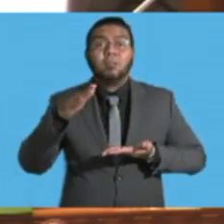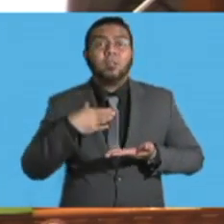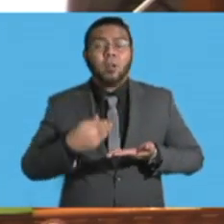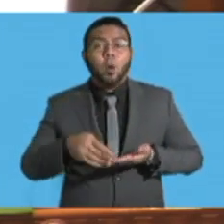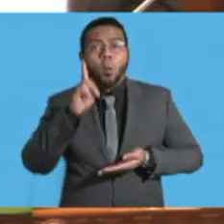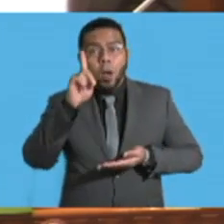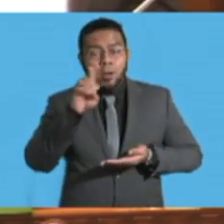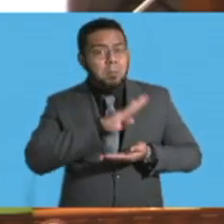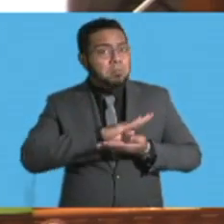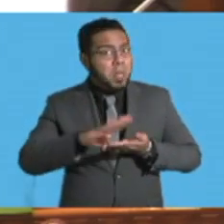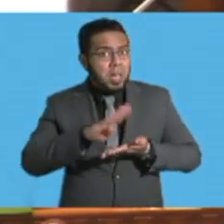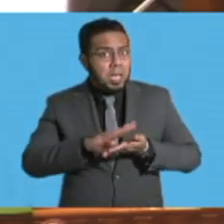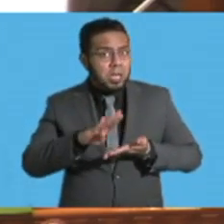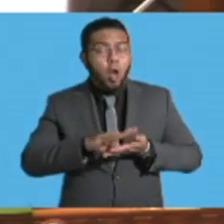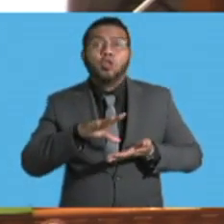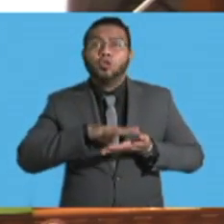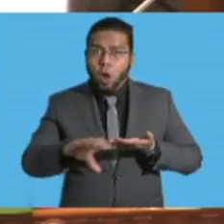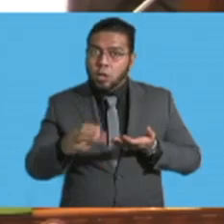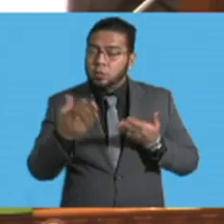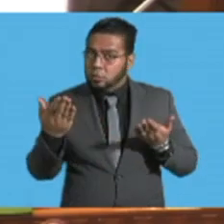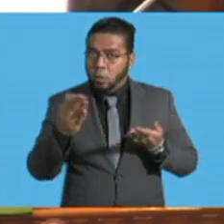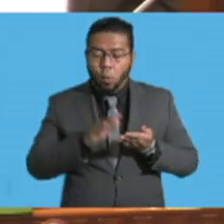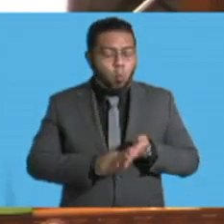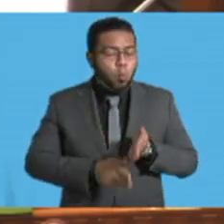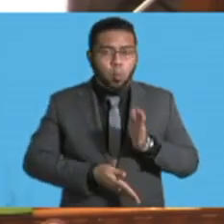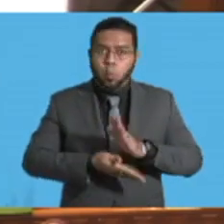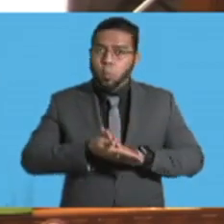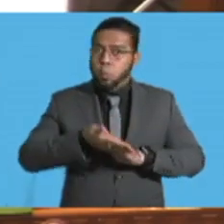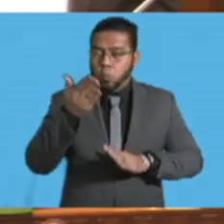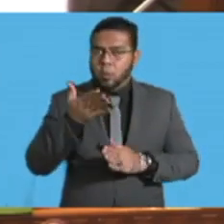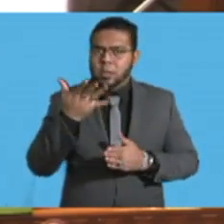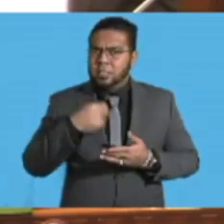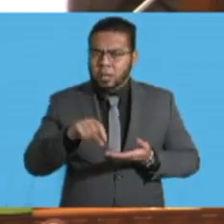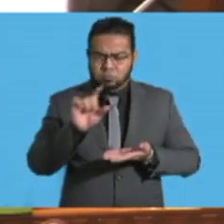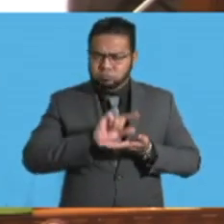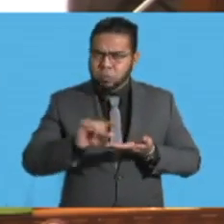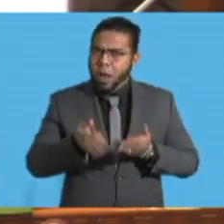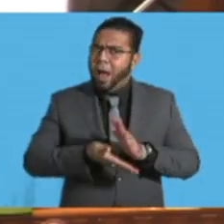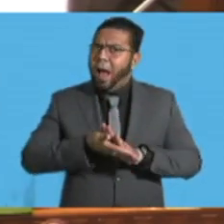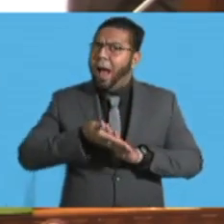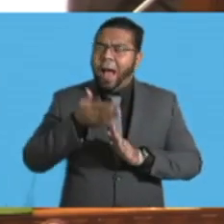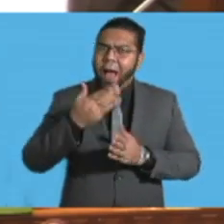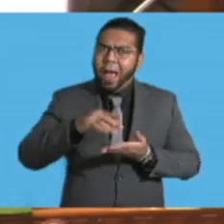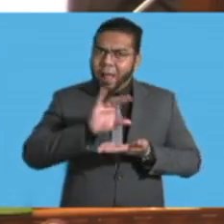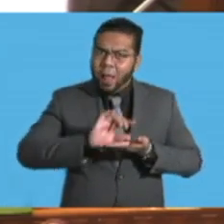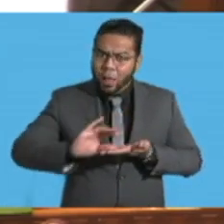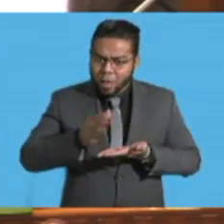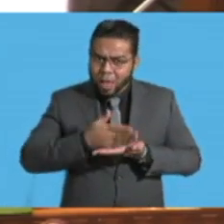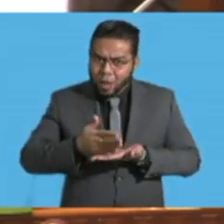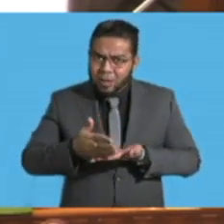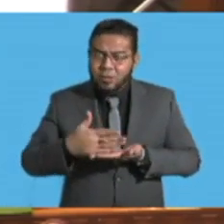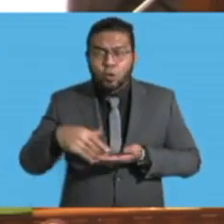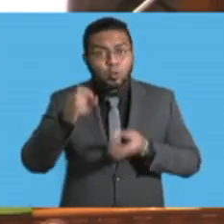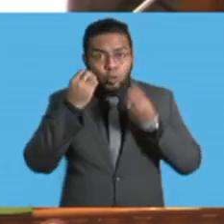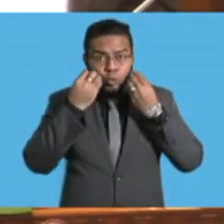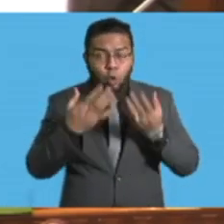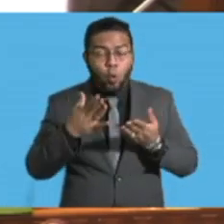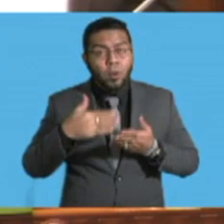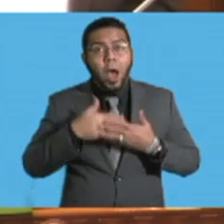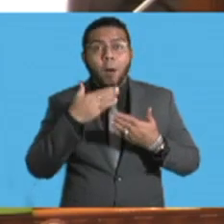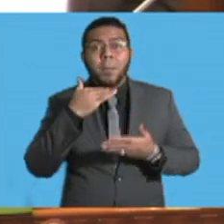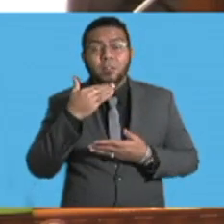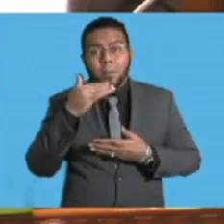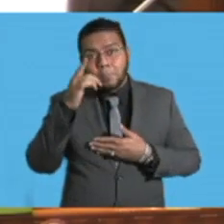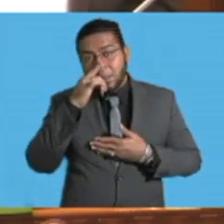billion. Yes. Madam Speaker, this phenomenal allocation only goes to show how much the people,